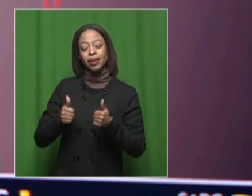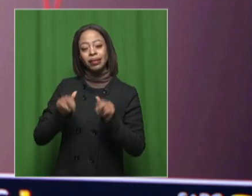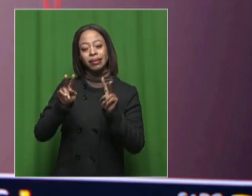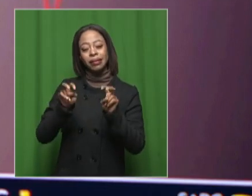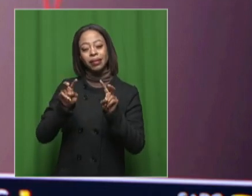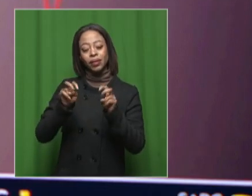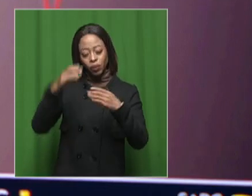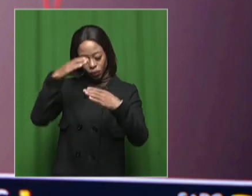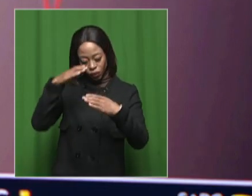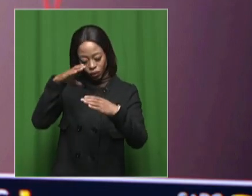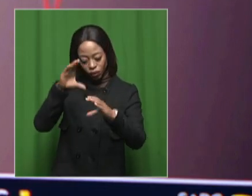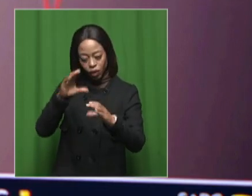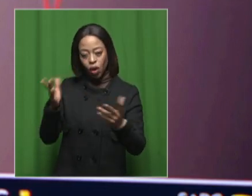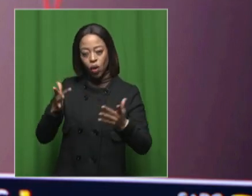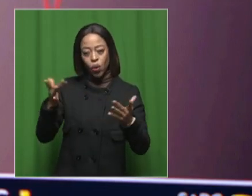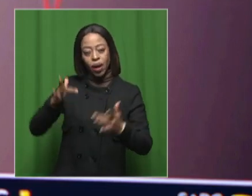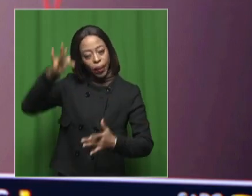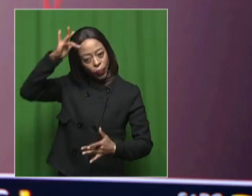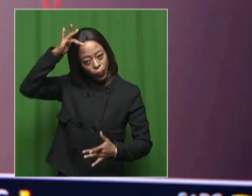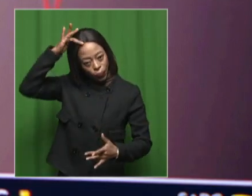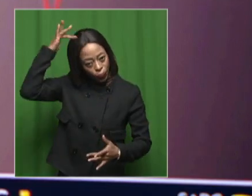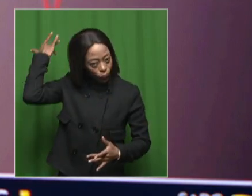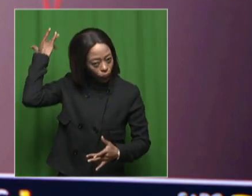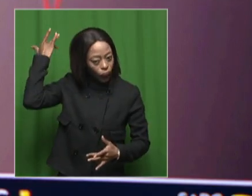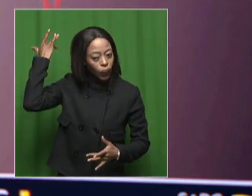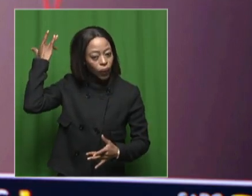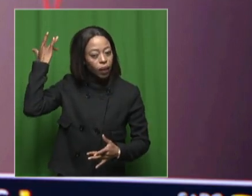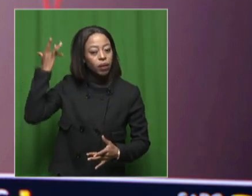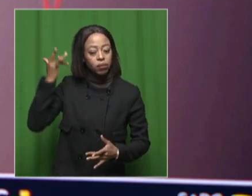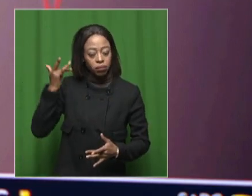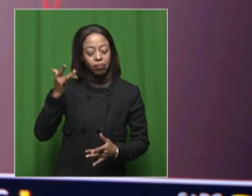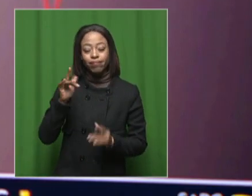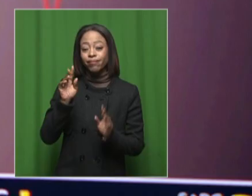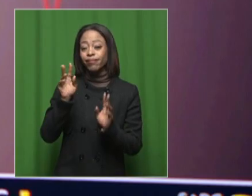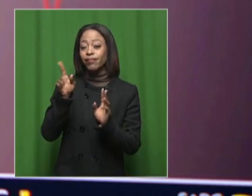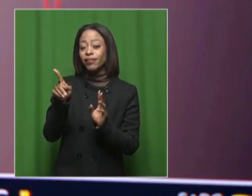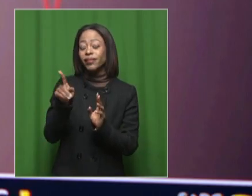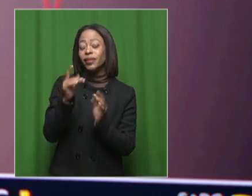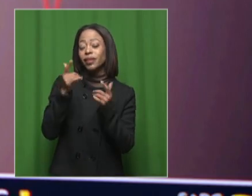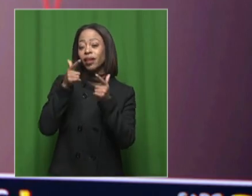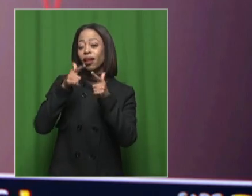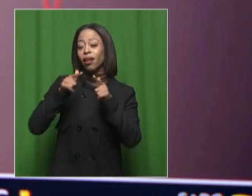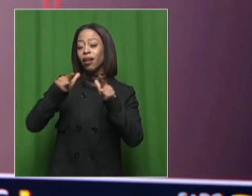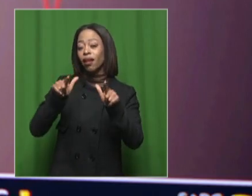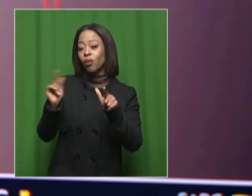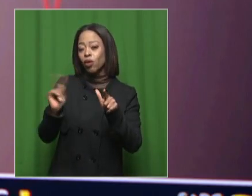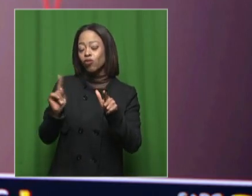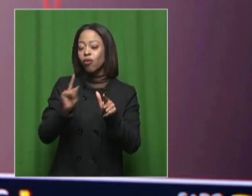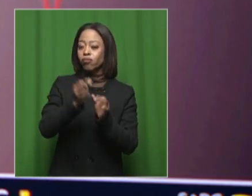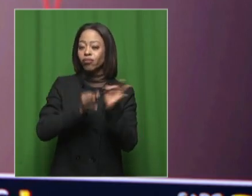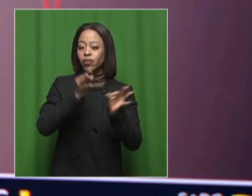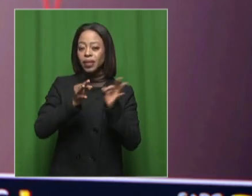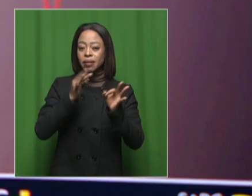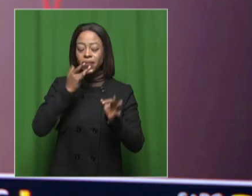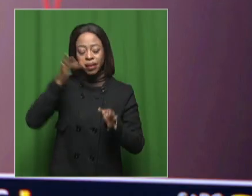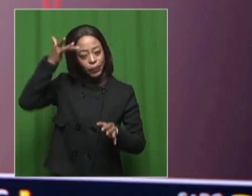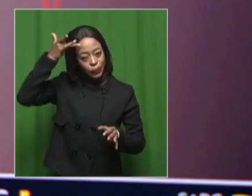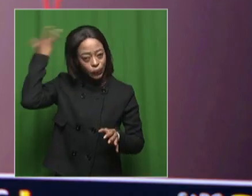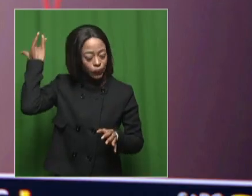our focus today is on alopecia, which is, in simple language, we describe it as a